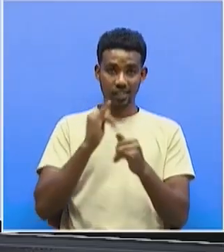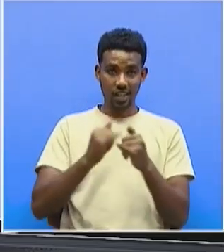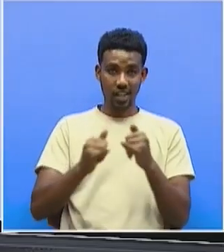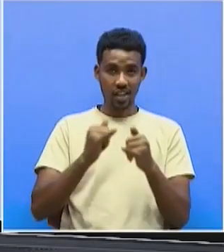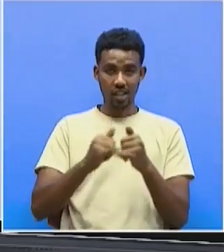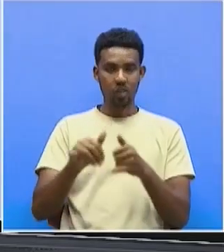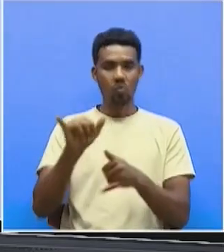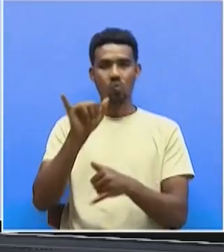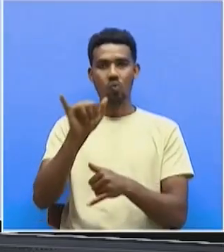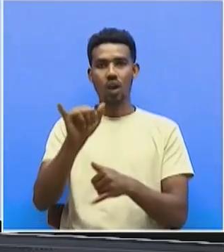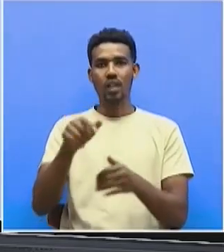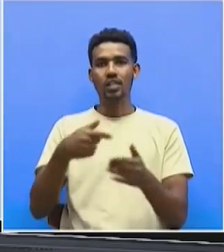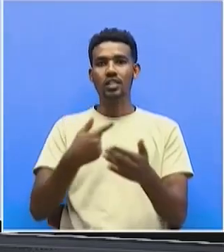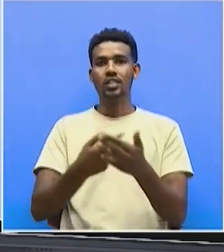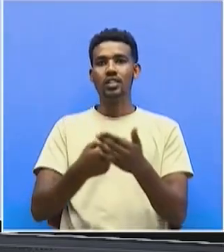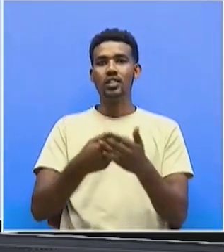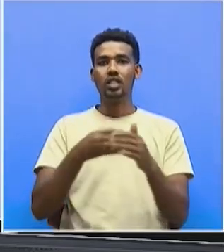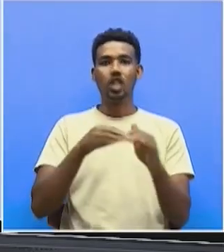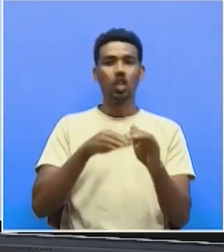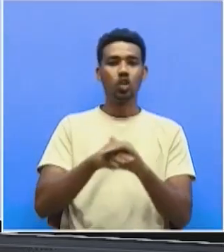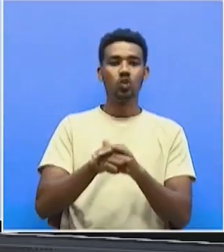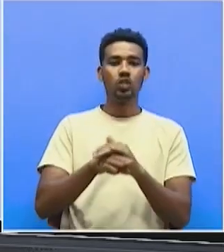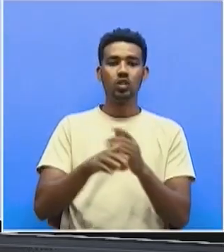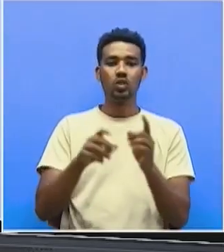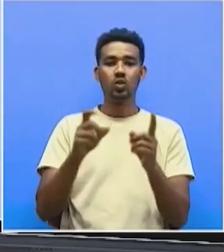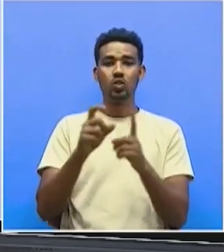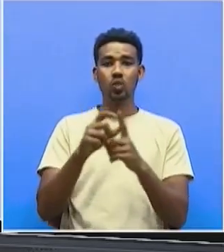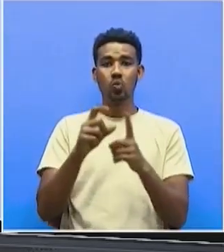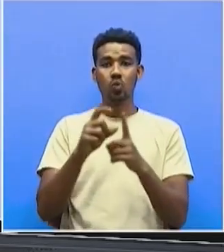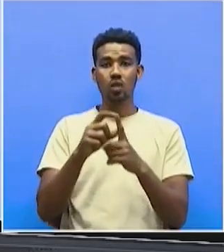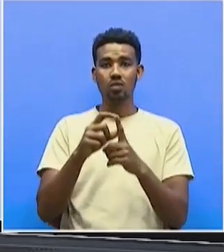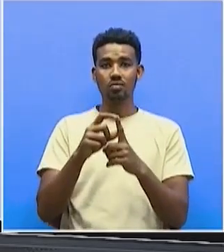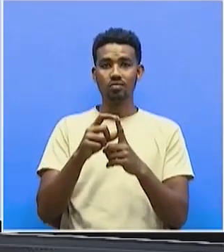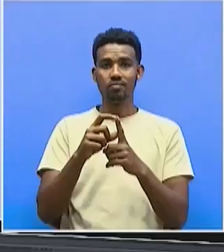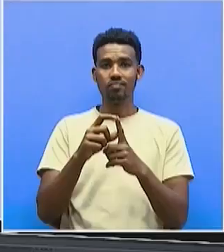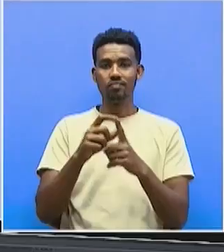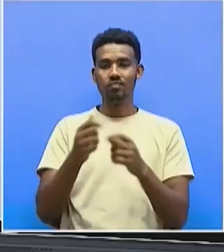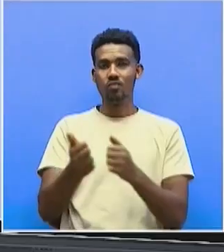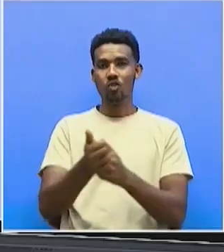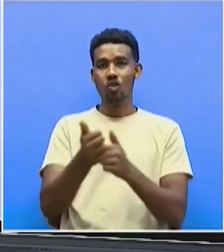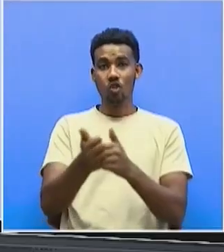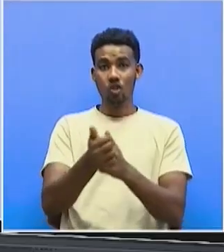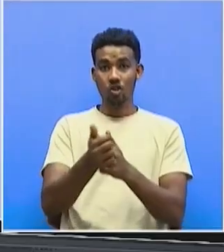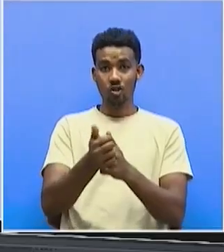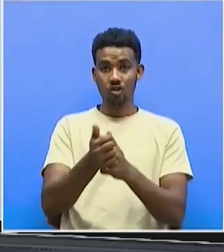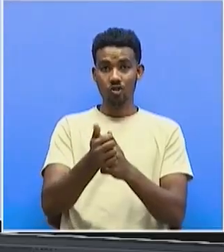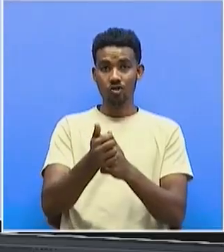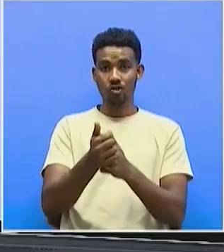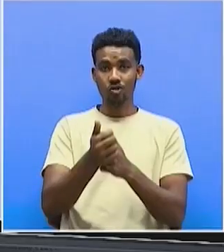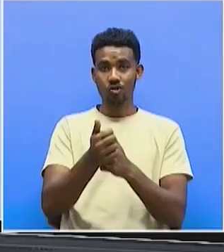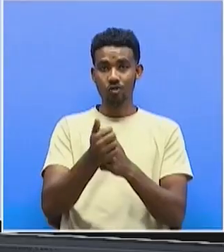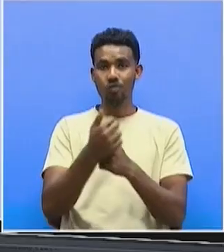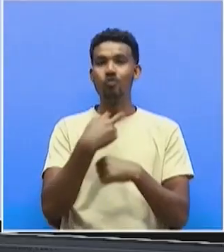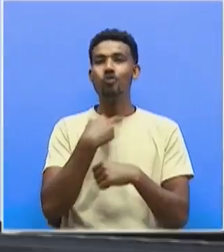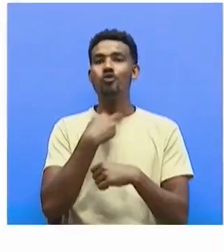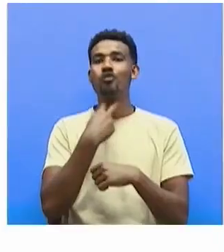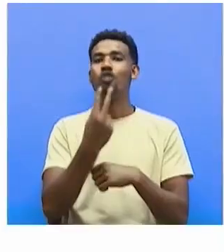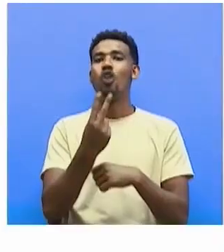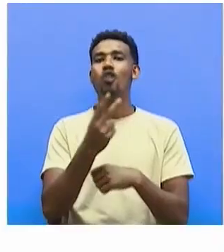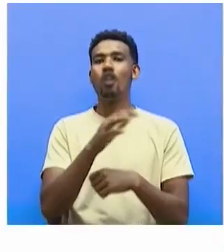not included, the word is with followed by vowel letters. For example,